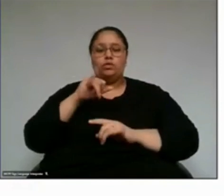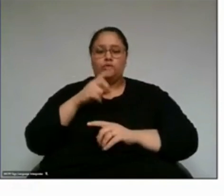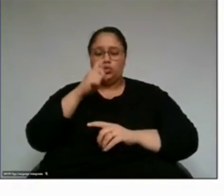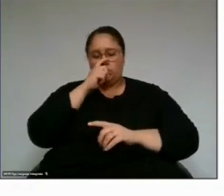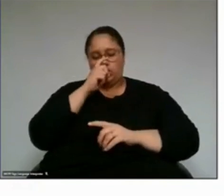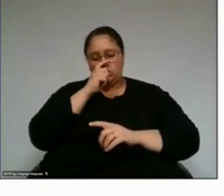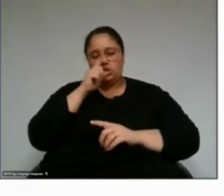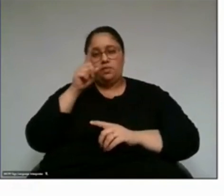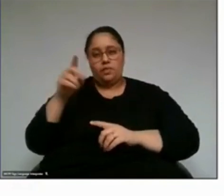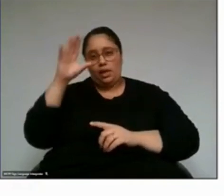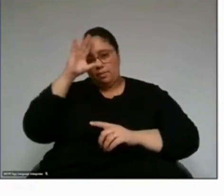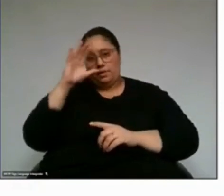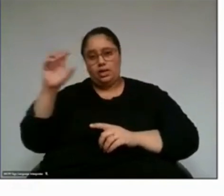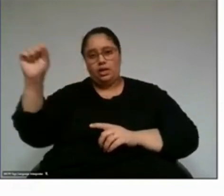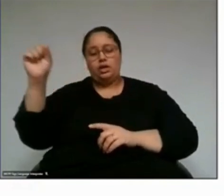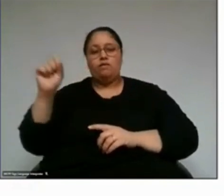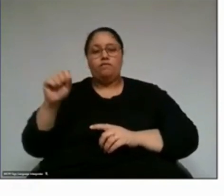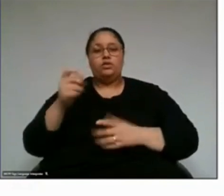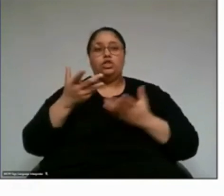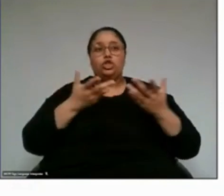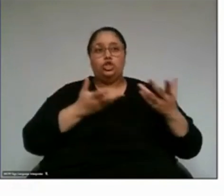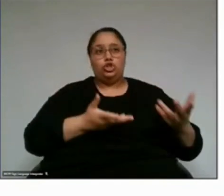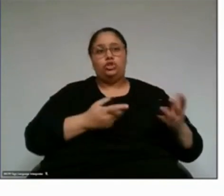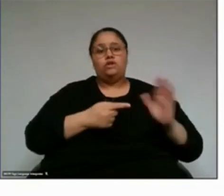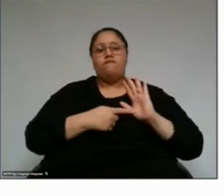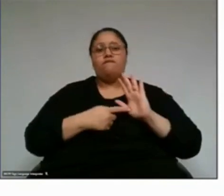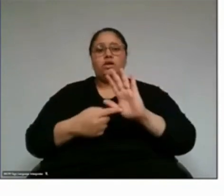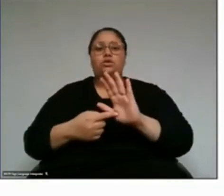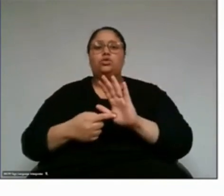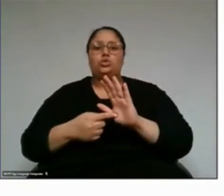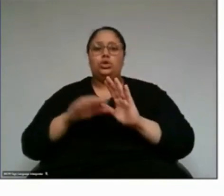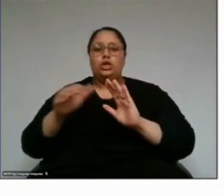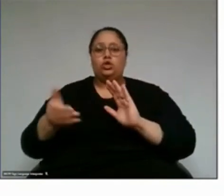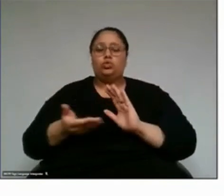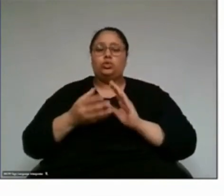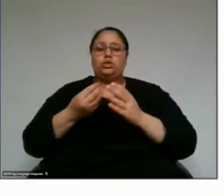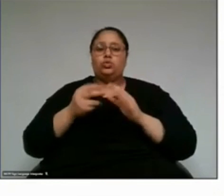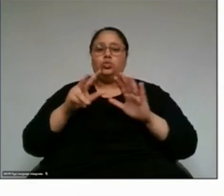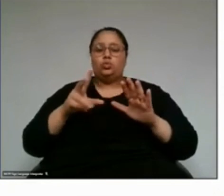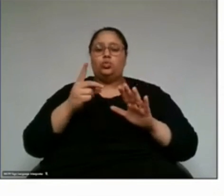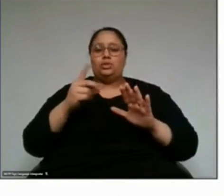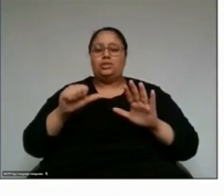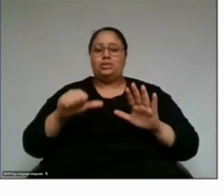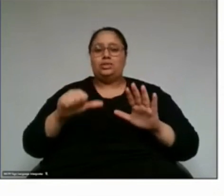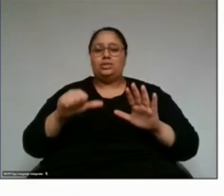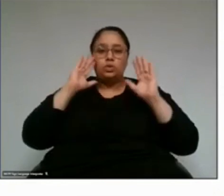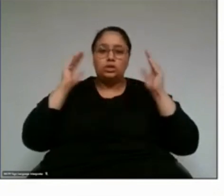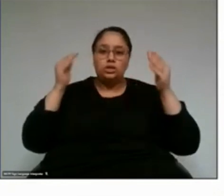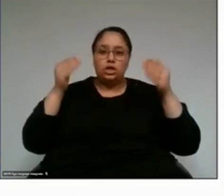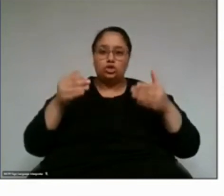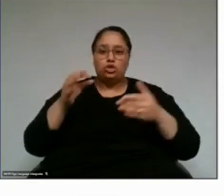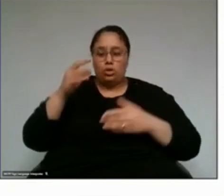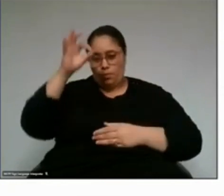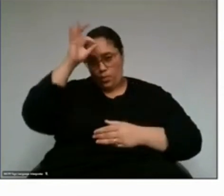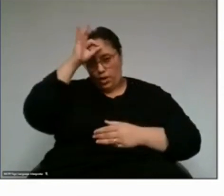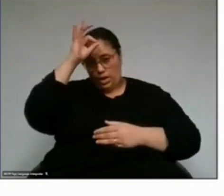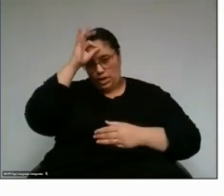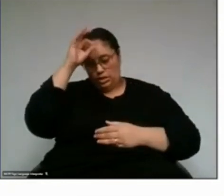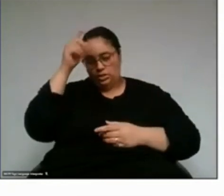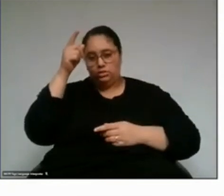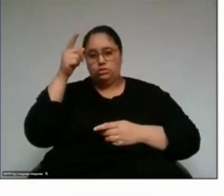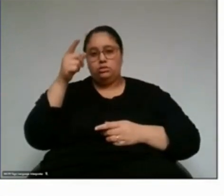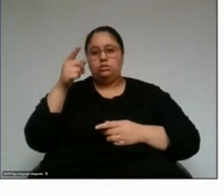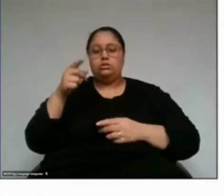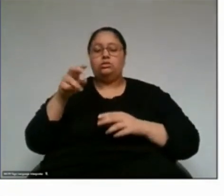and believed that the gesture, first introduced in 2016 to draw attention to police brutality and